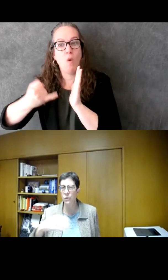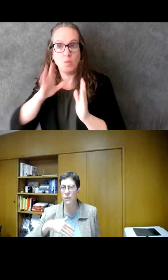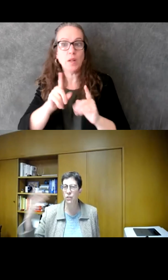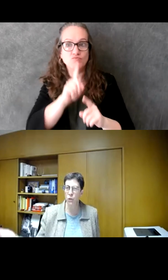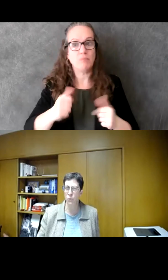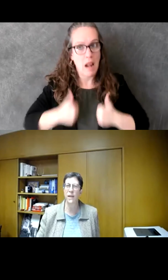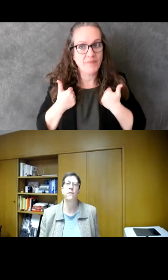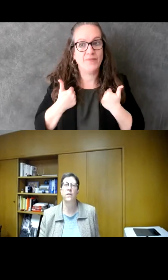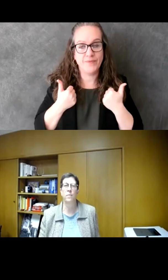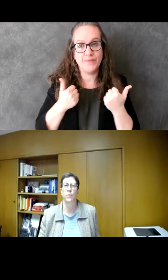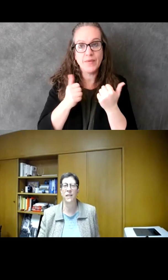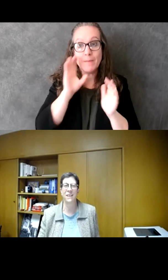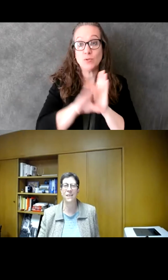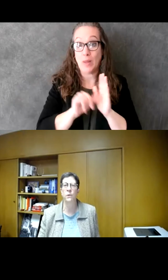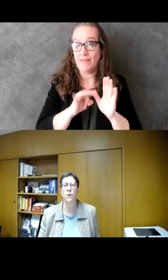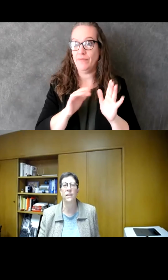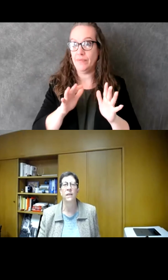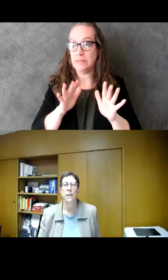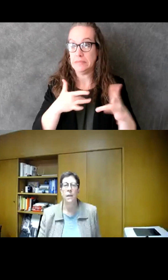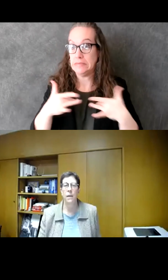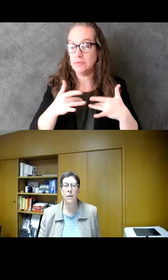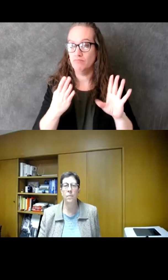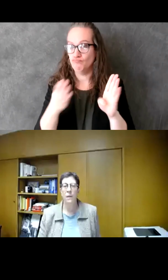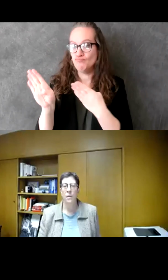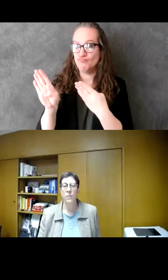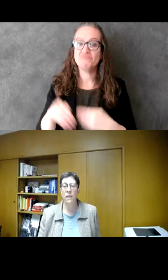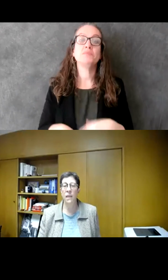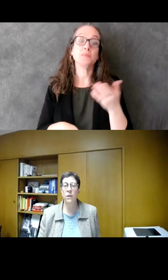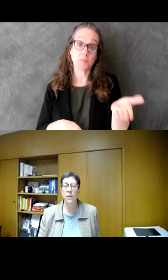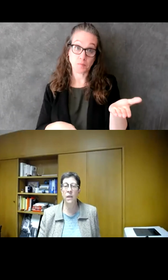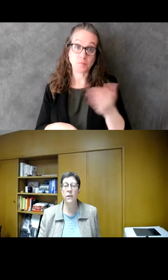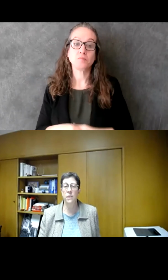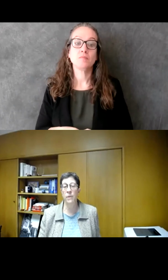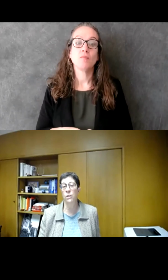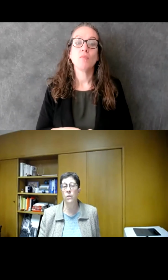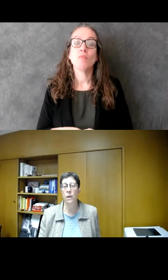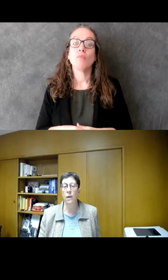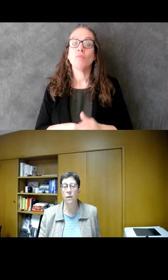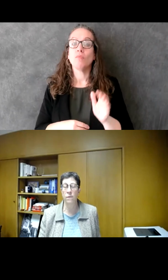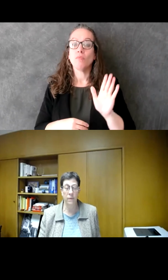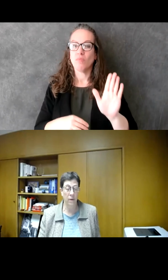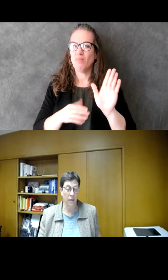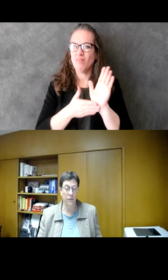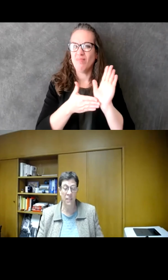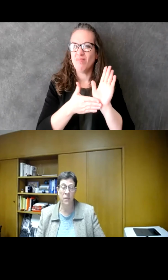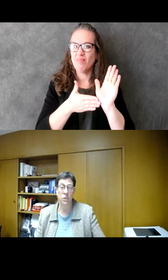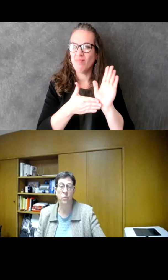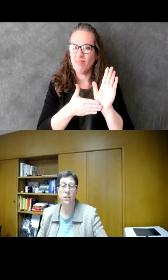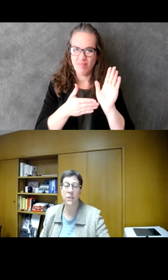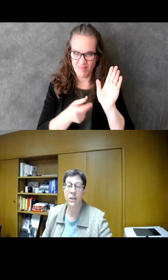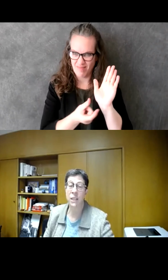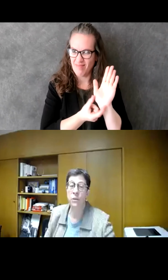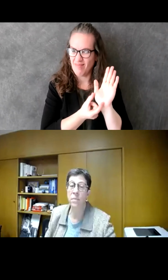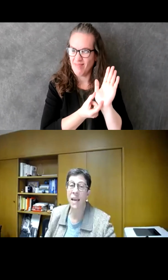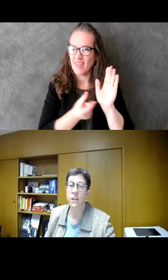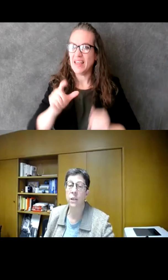So you can turn away for a moment if you want. But here is a picture of a deep tissue pressure